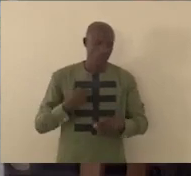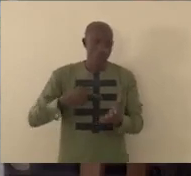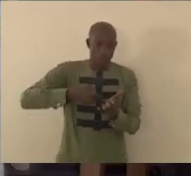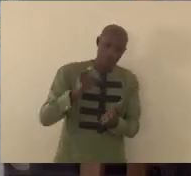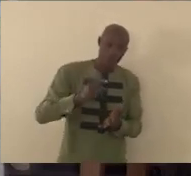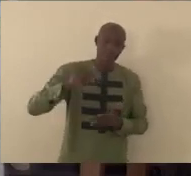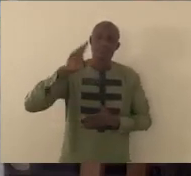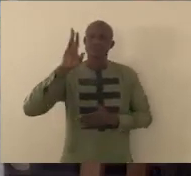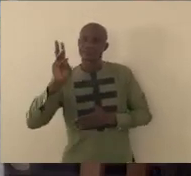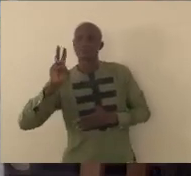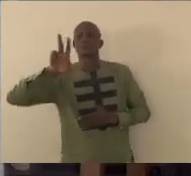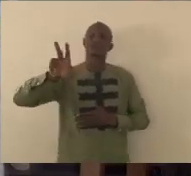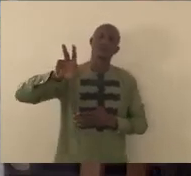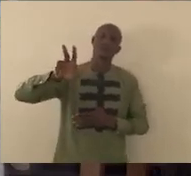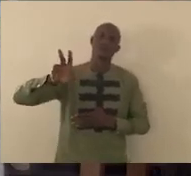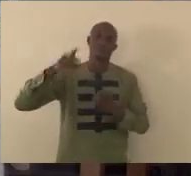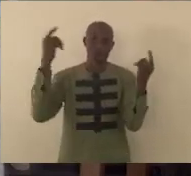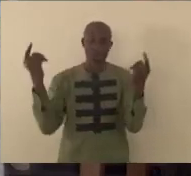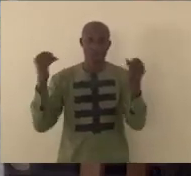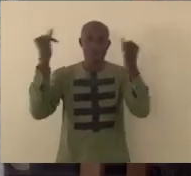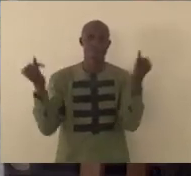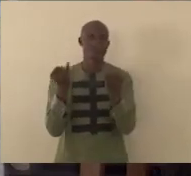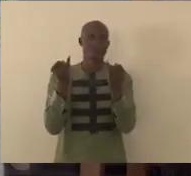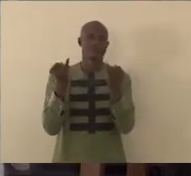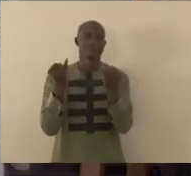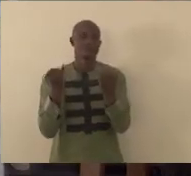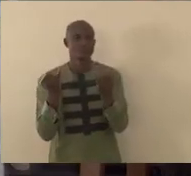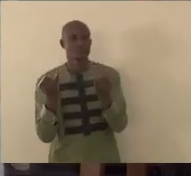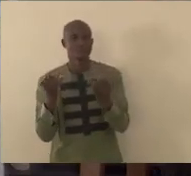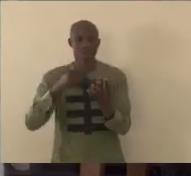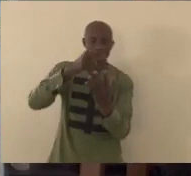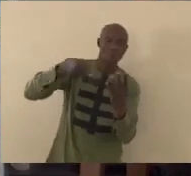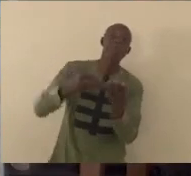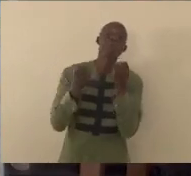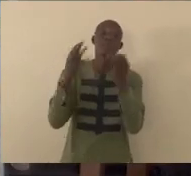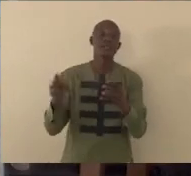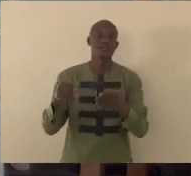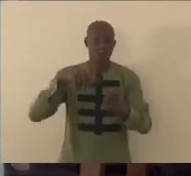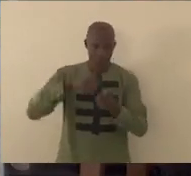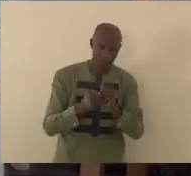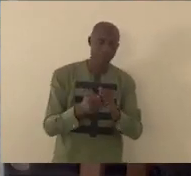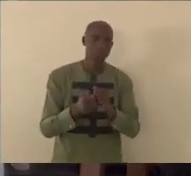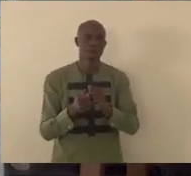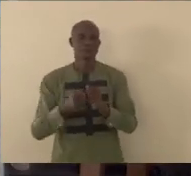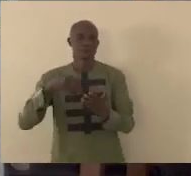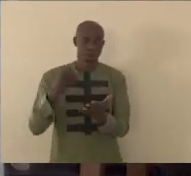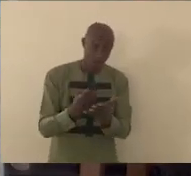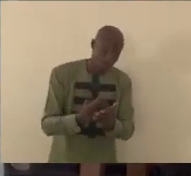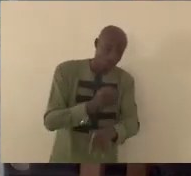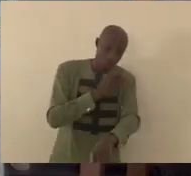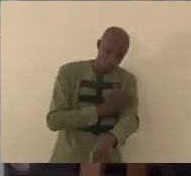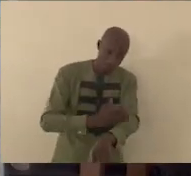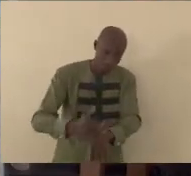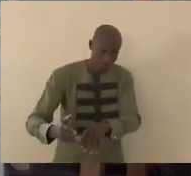mark our 63rd Independence Day, amidst a myriad of existential problems, including an unprecedented economic